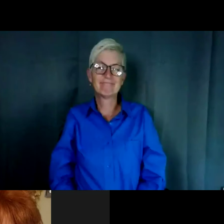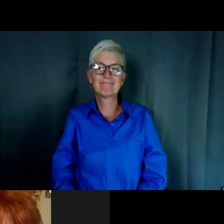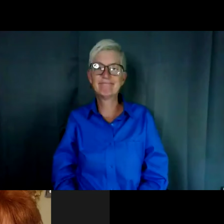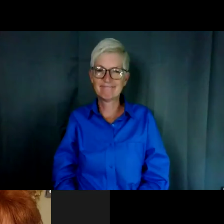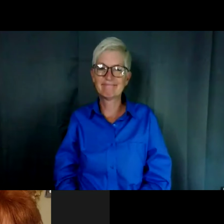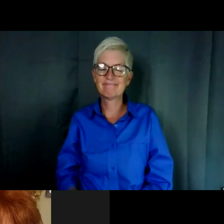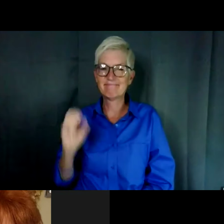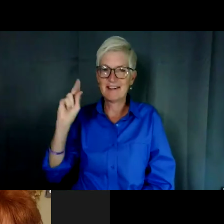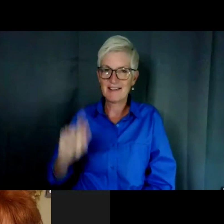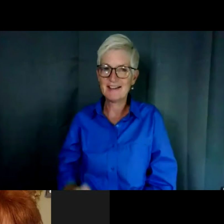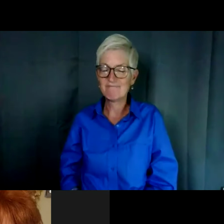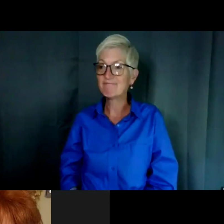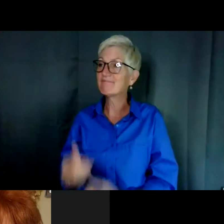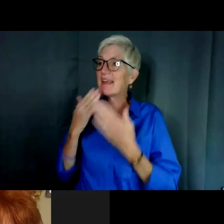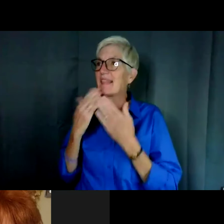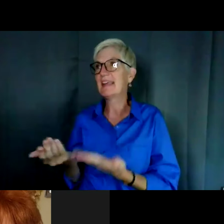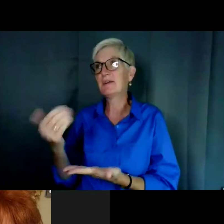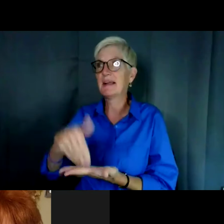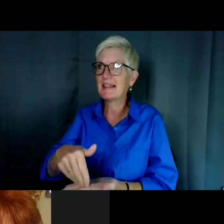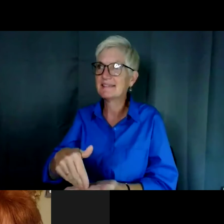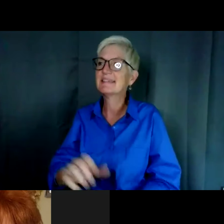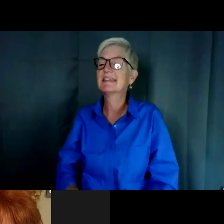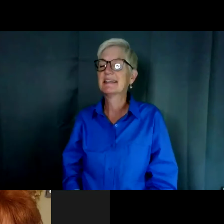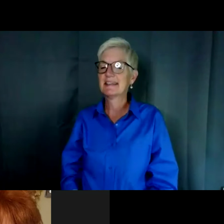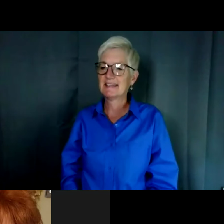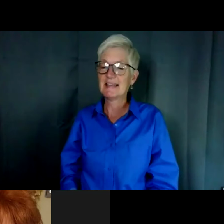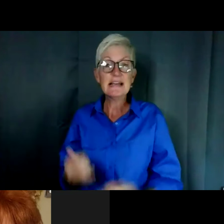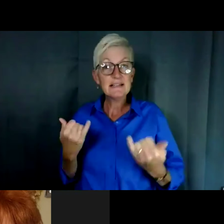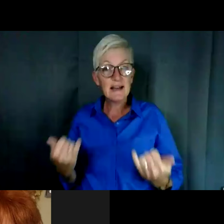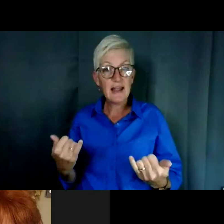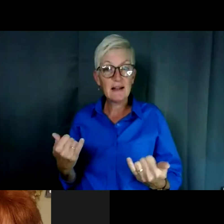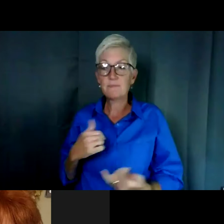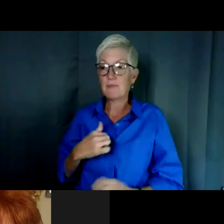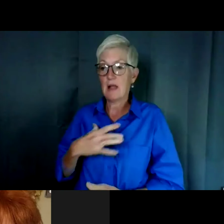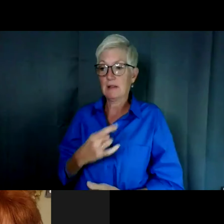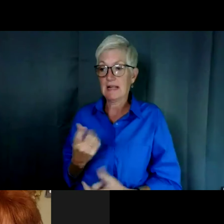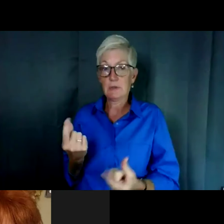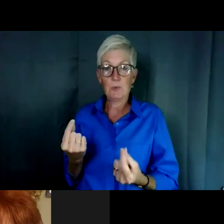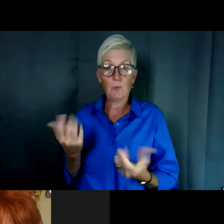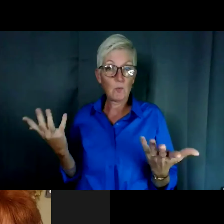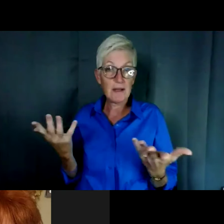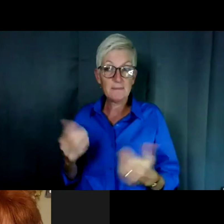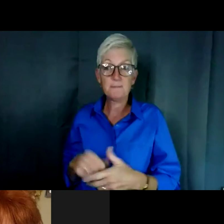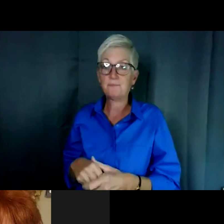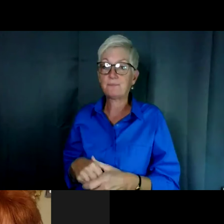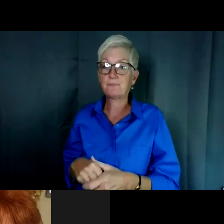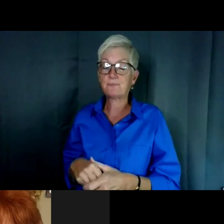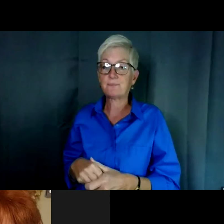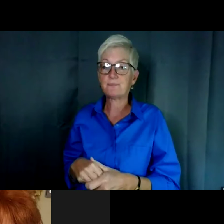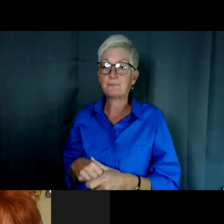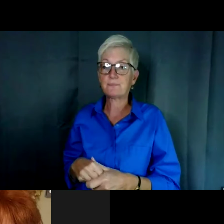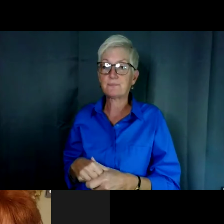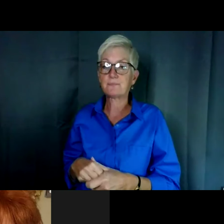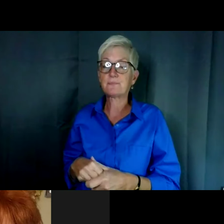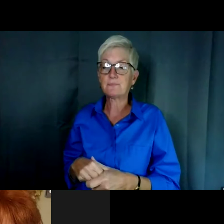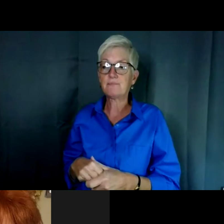Okay. Thank you again. And today, what I would like to do is speak